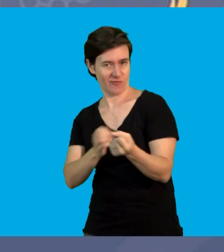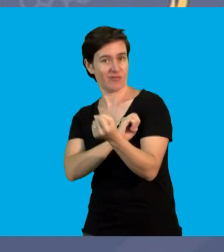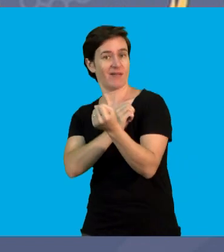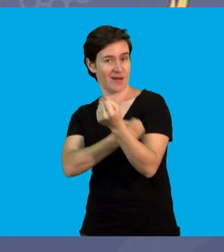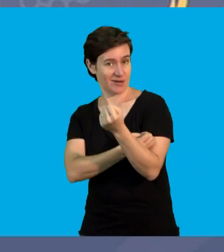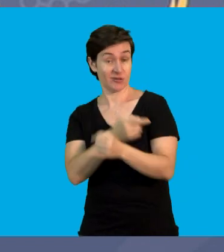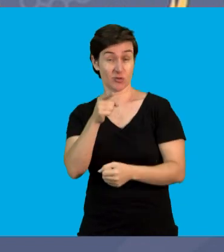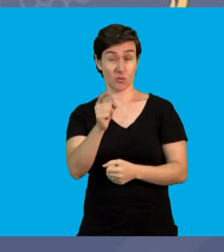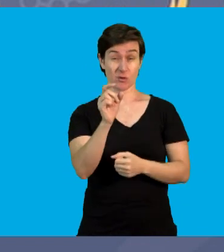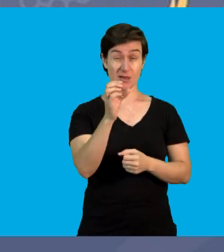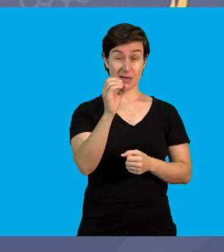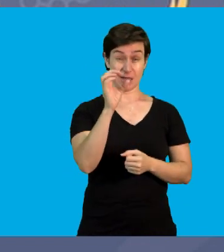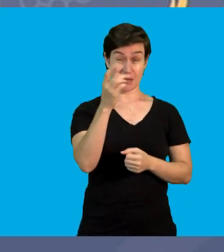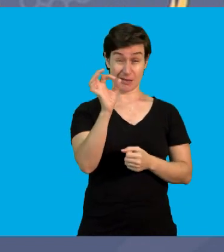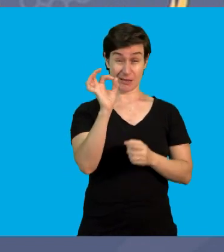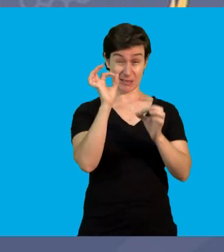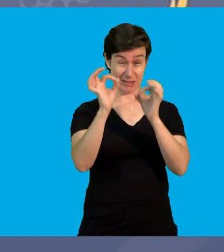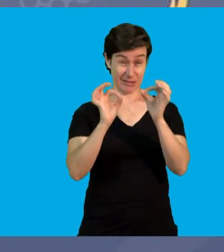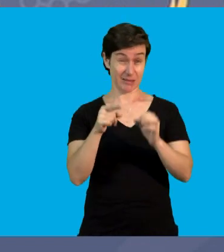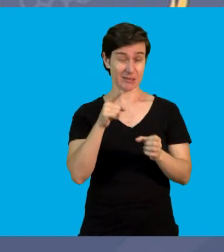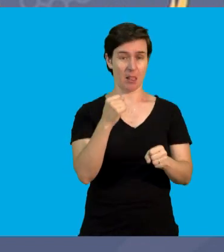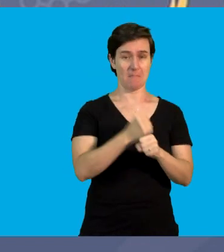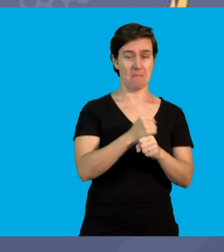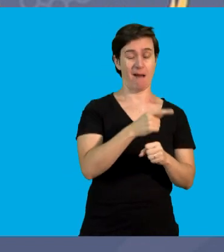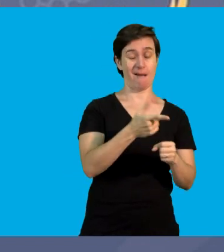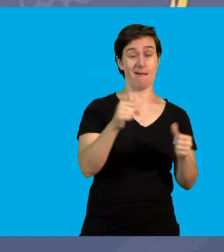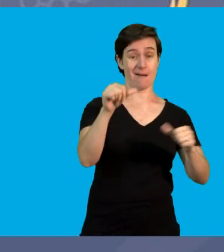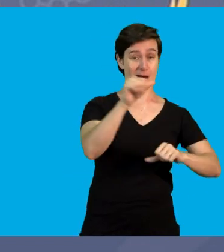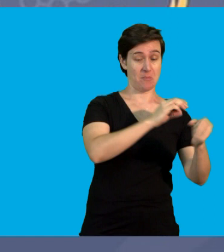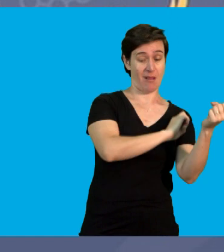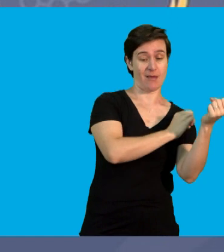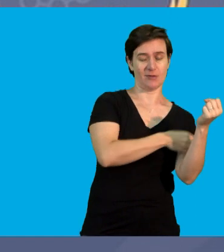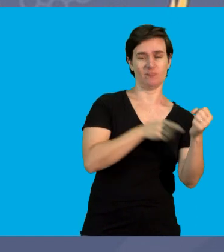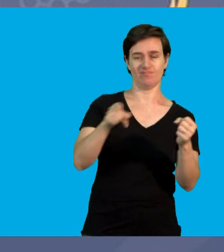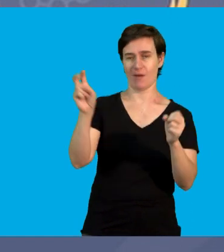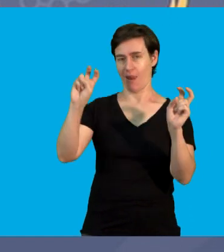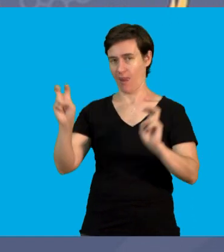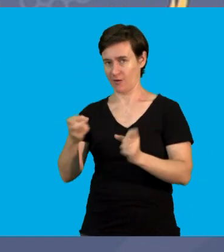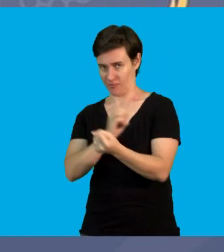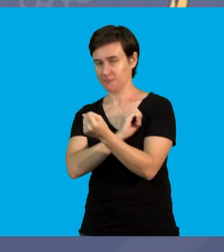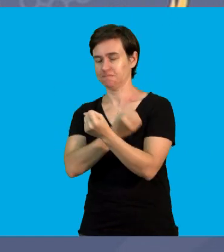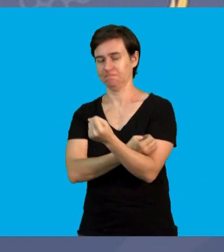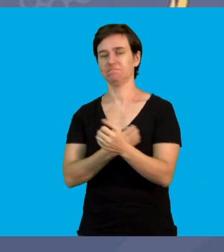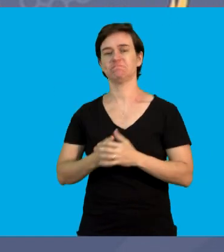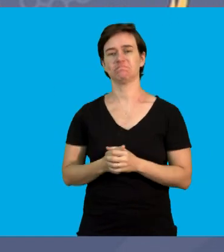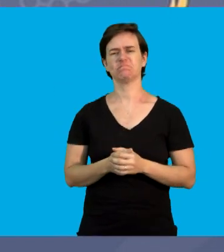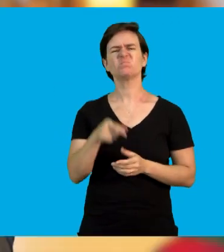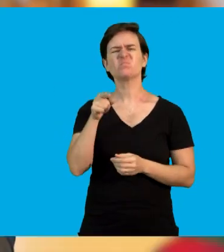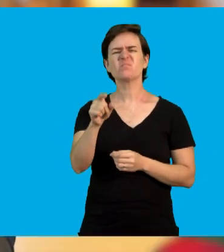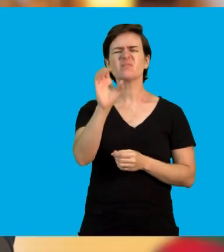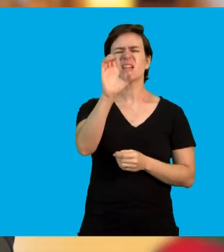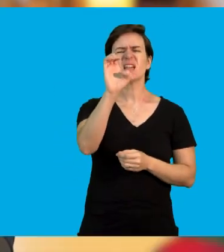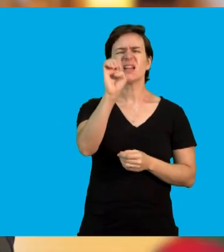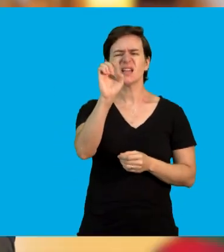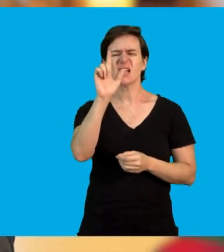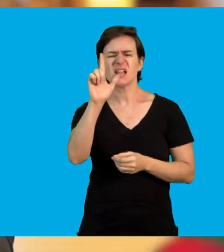cell converts chemical energy into electrical energy. So in this lesson, we're going to be looking at what a